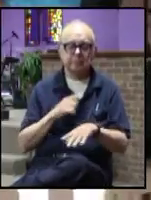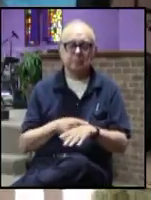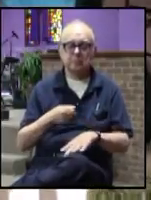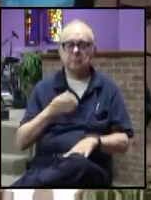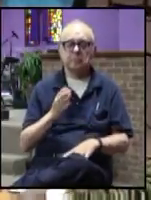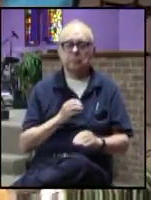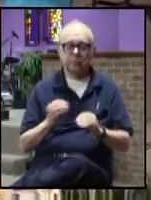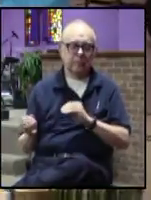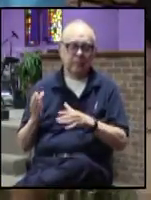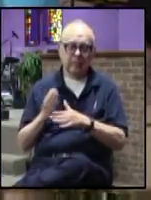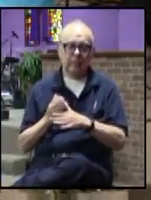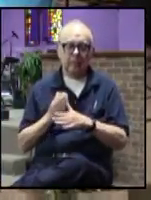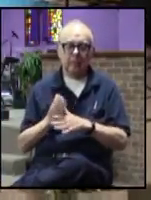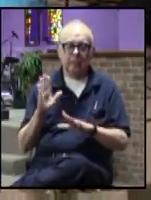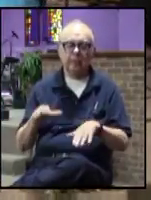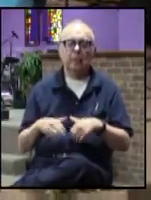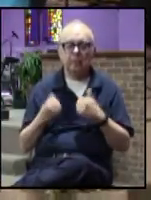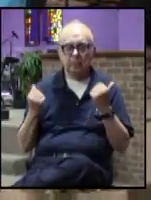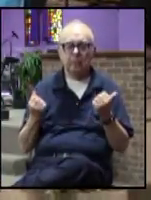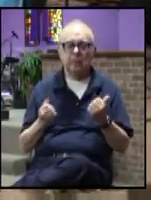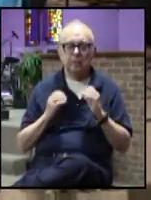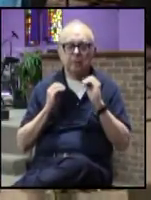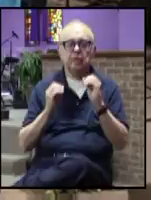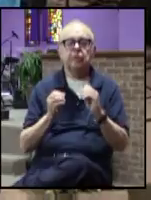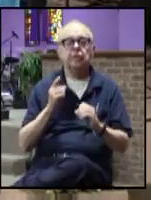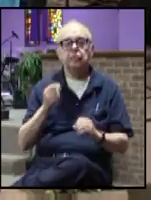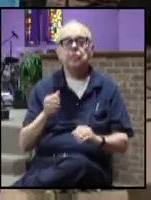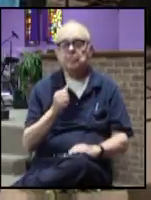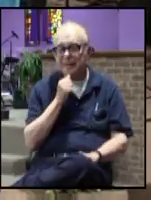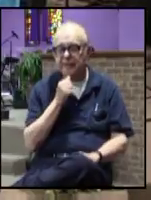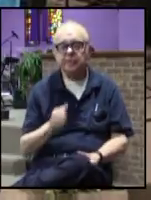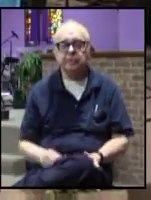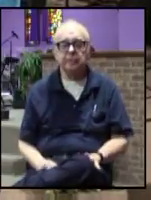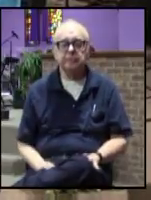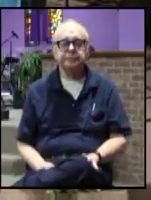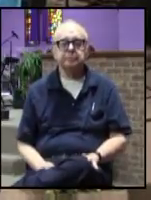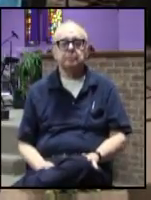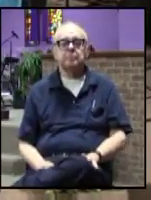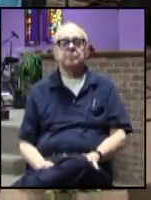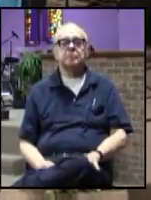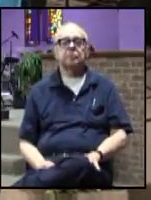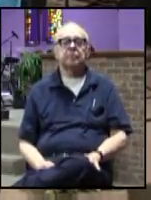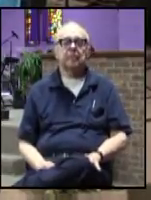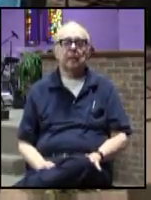are times that God puts interruptions in your life to teach you patience.